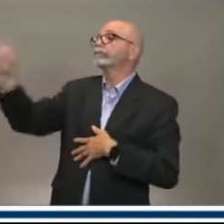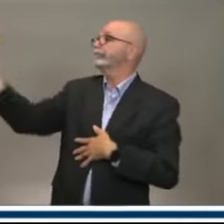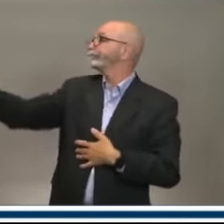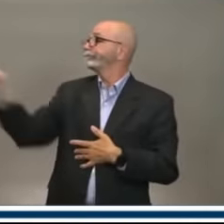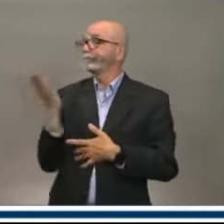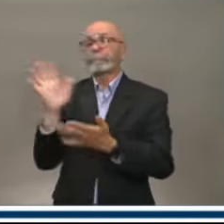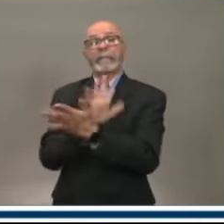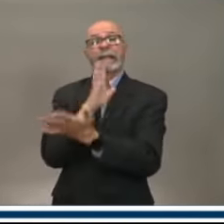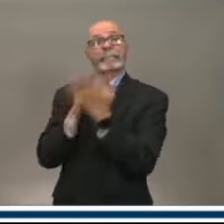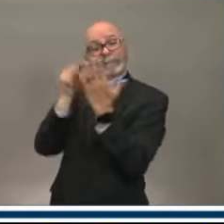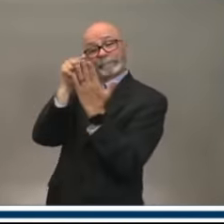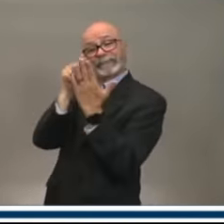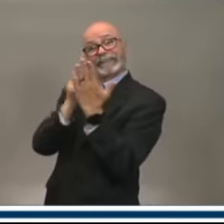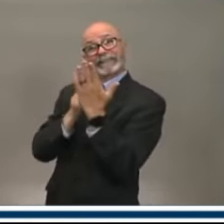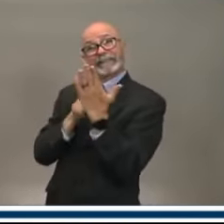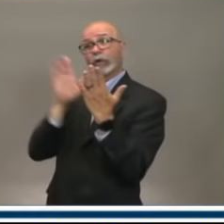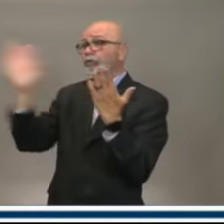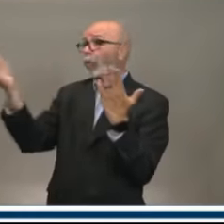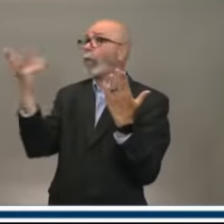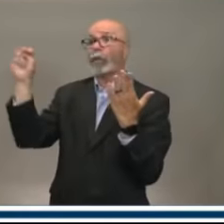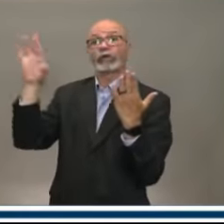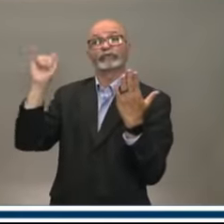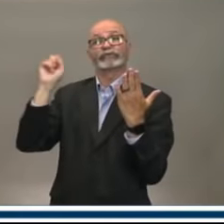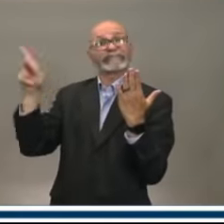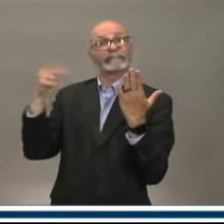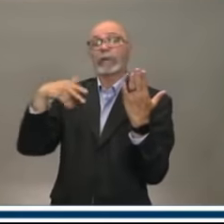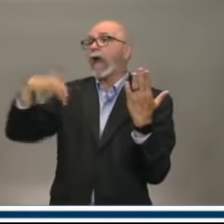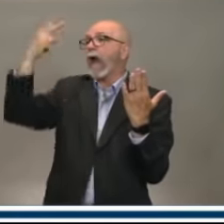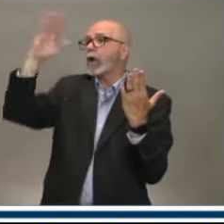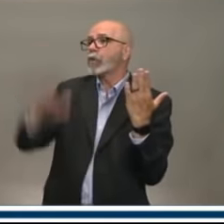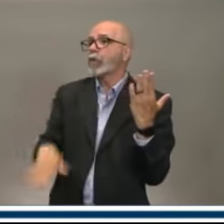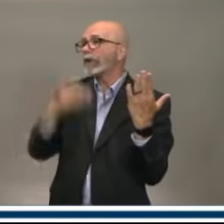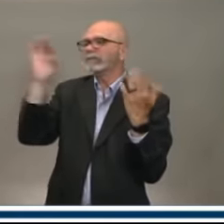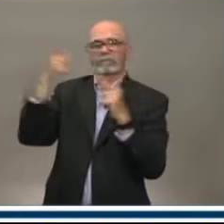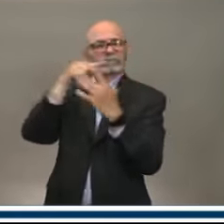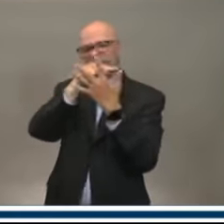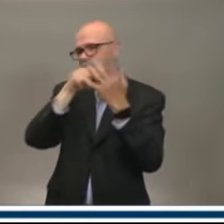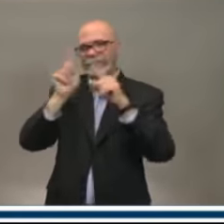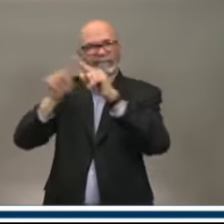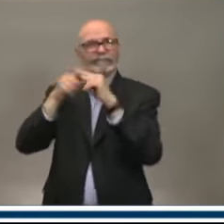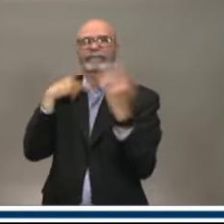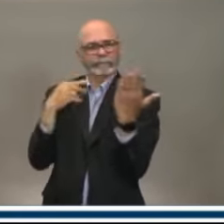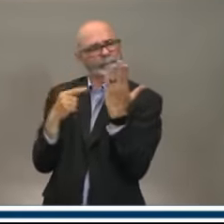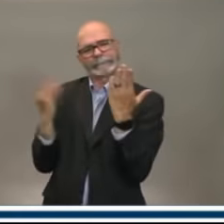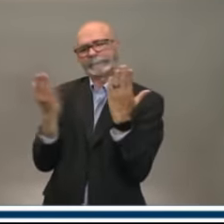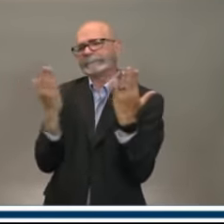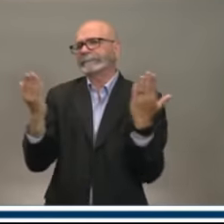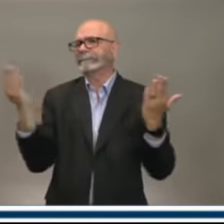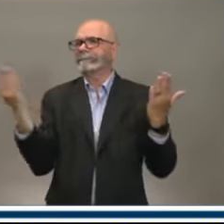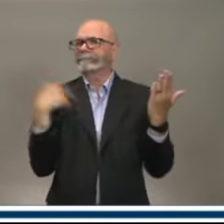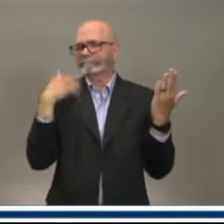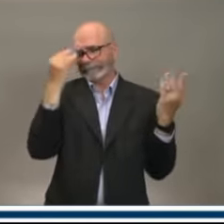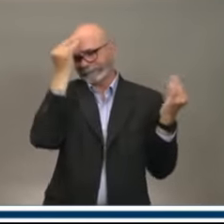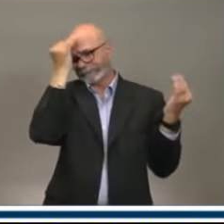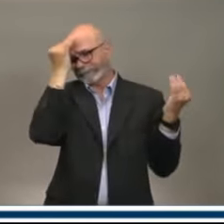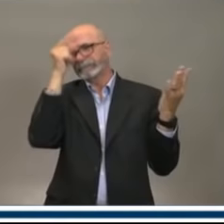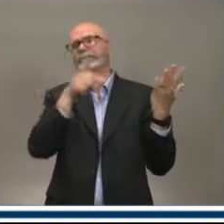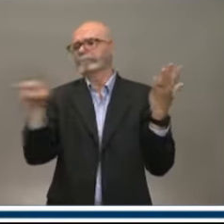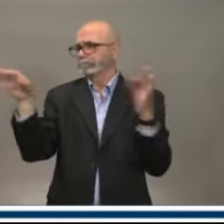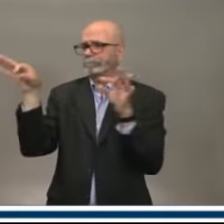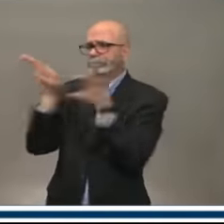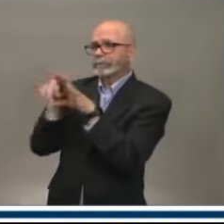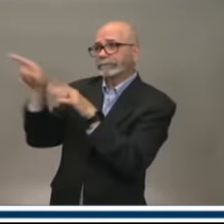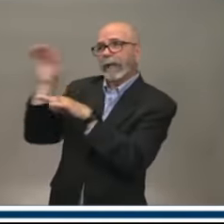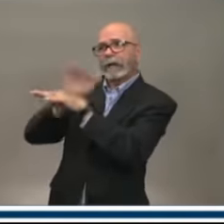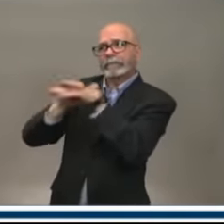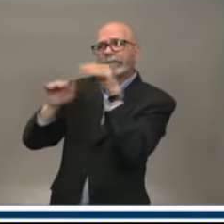risk, ultimately, I need to be able to be comfortable to say that they have a plan in place that provides enough level of